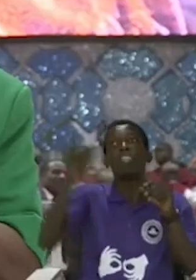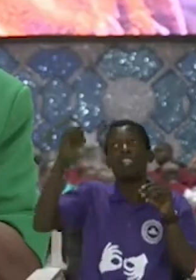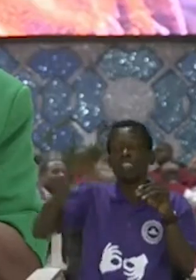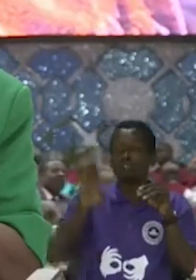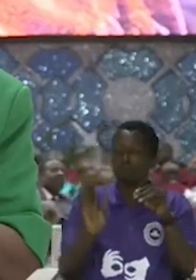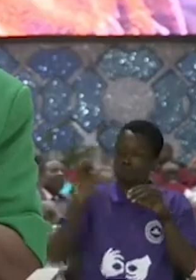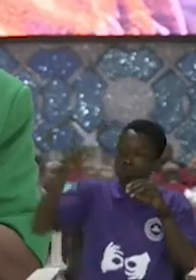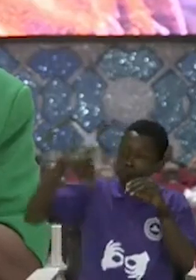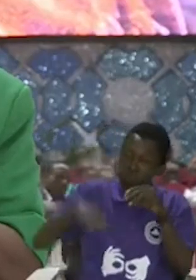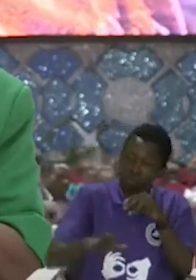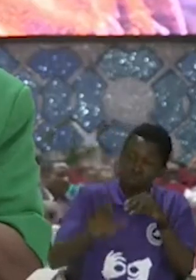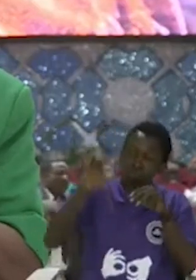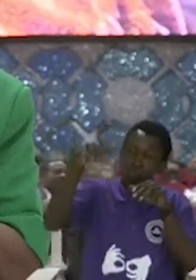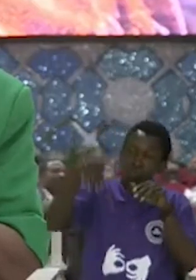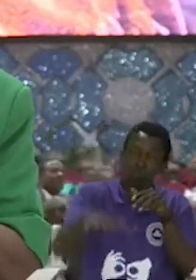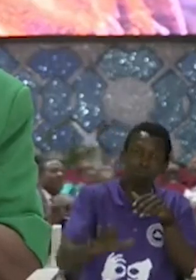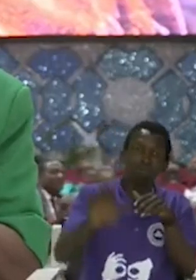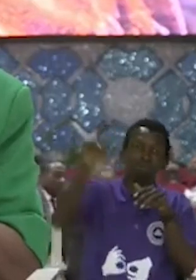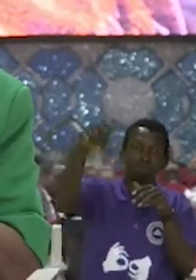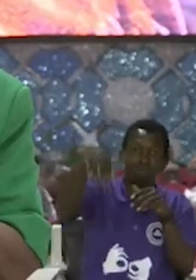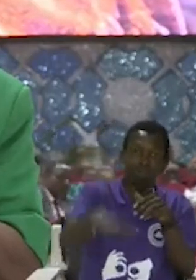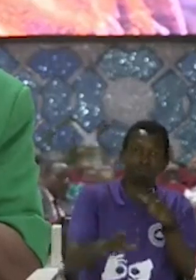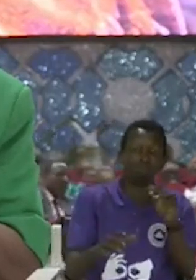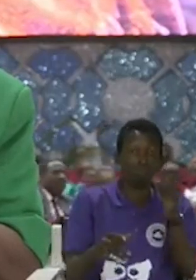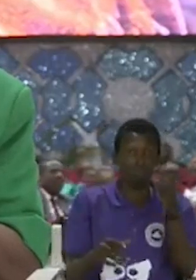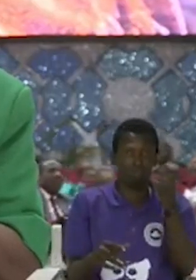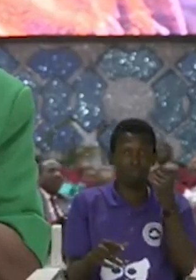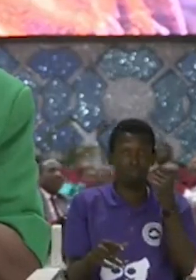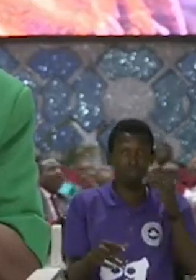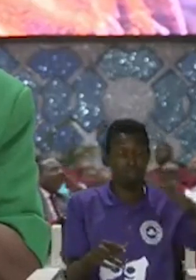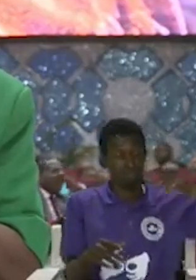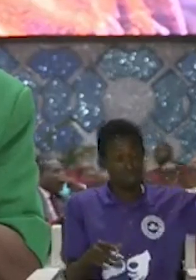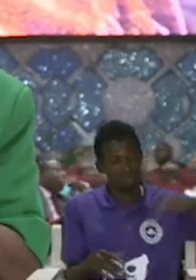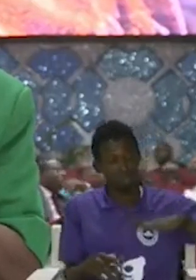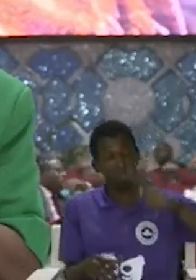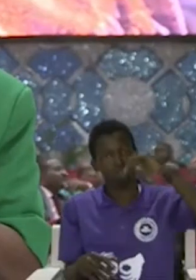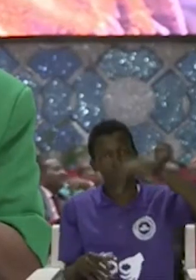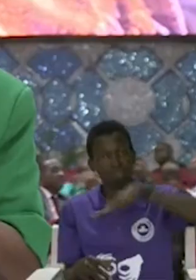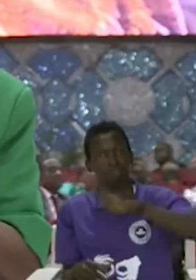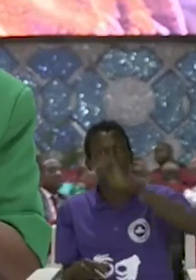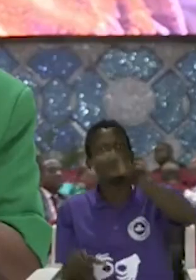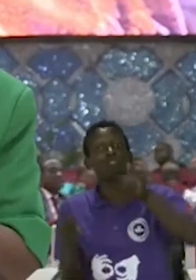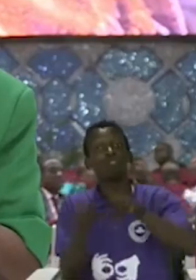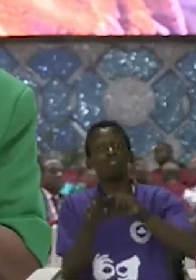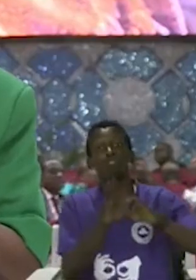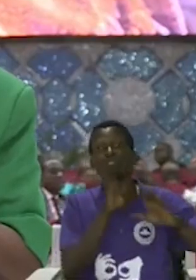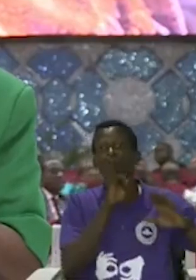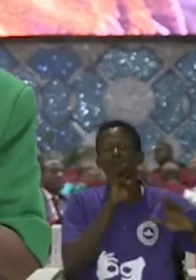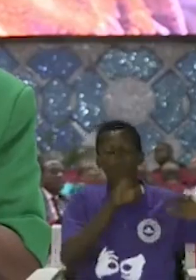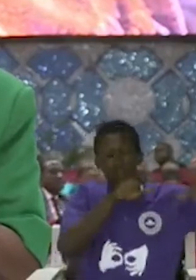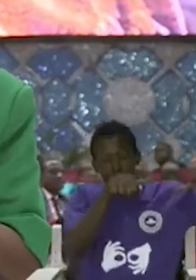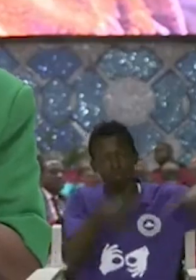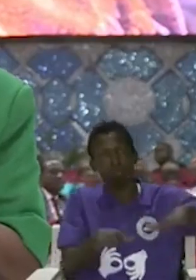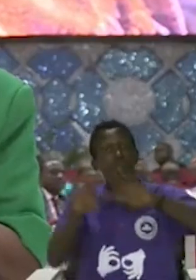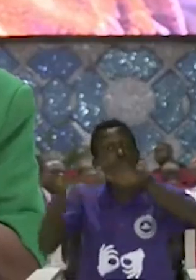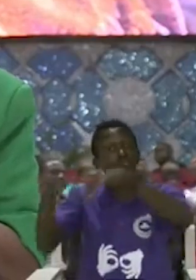It goes galloping like the waves of the sea. That's how light